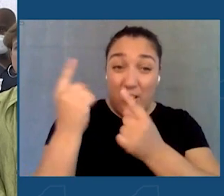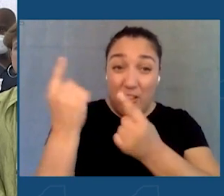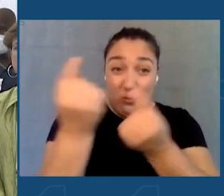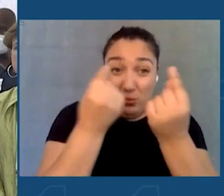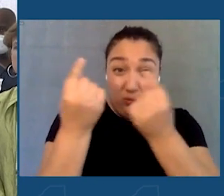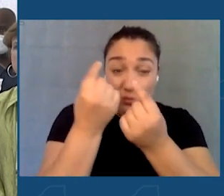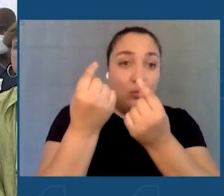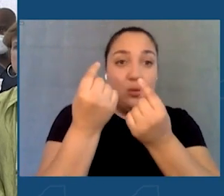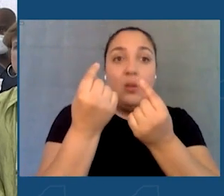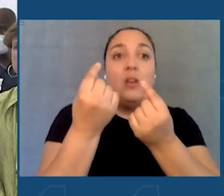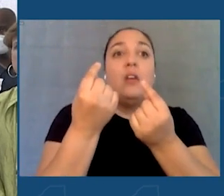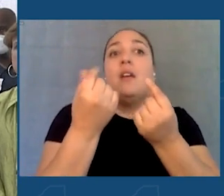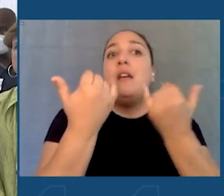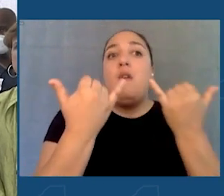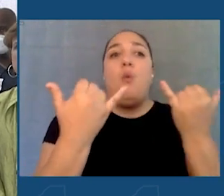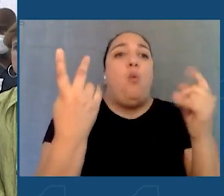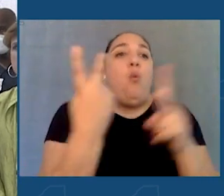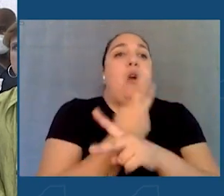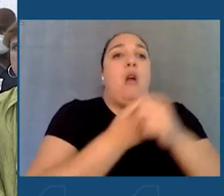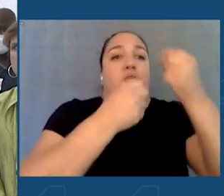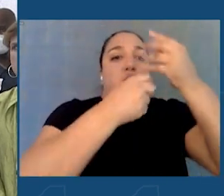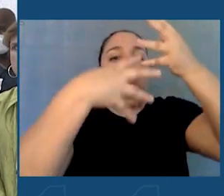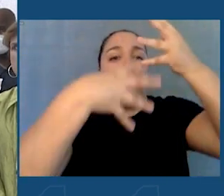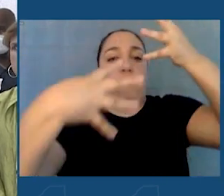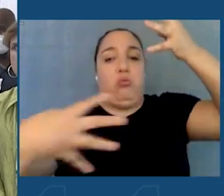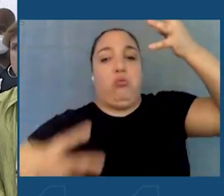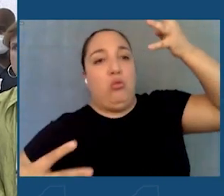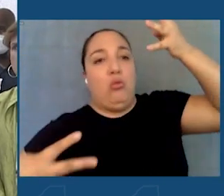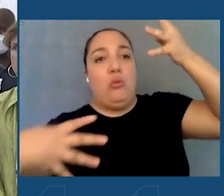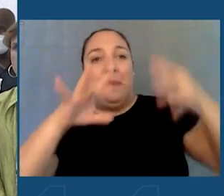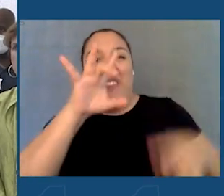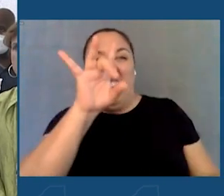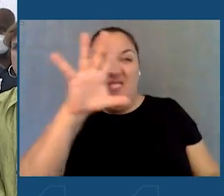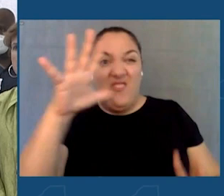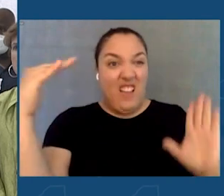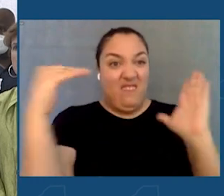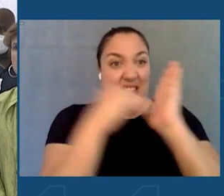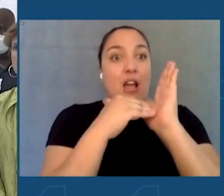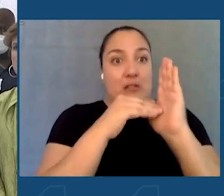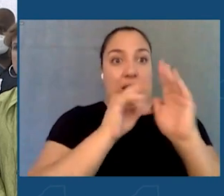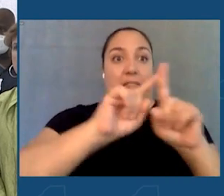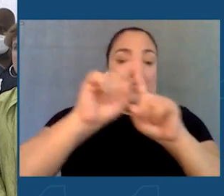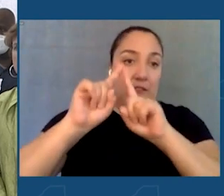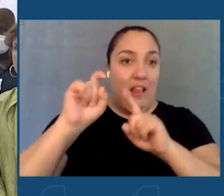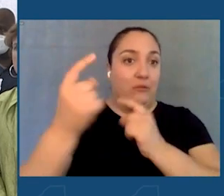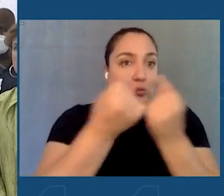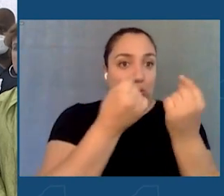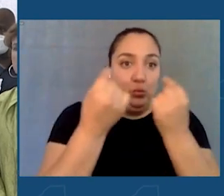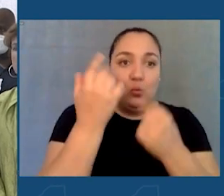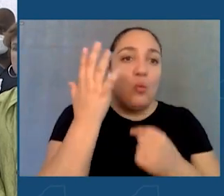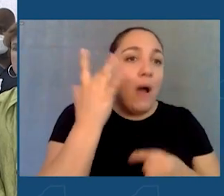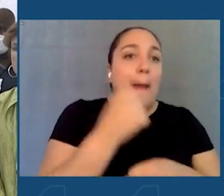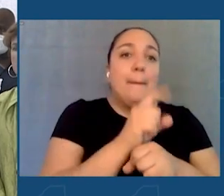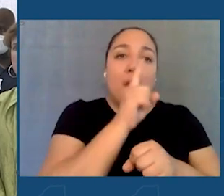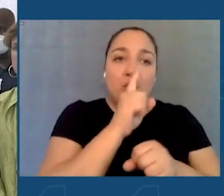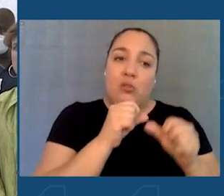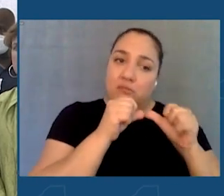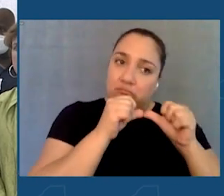activities. So you could track every single activity, make sure you kept the schedule and nothing slipped.